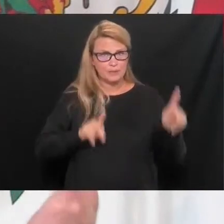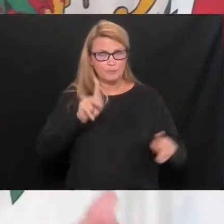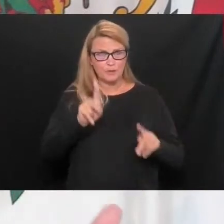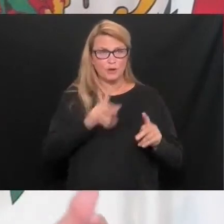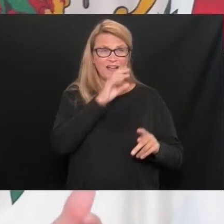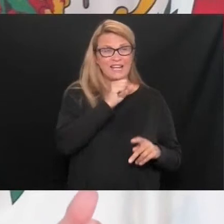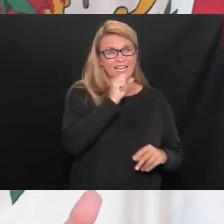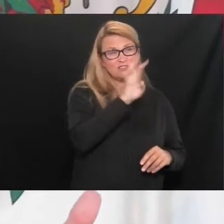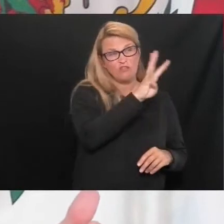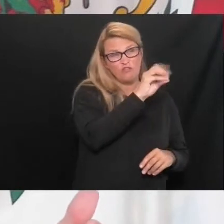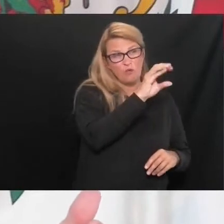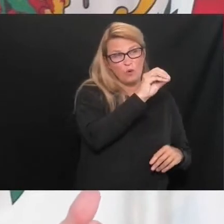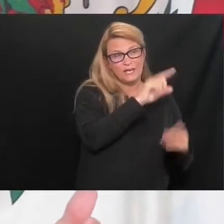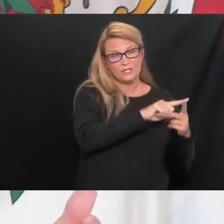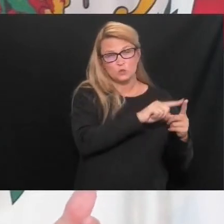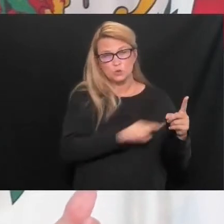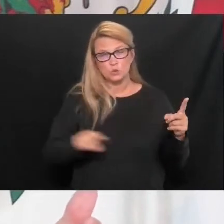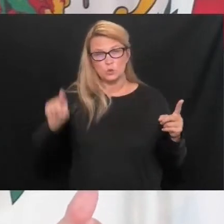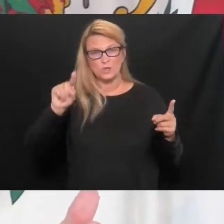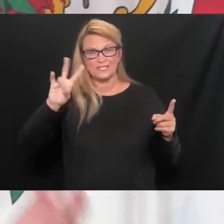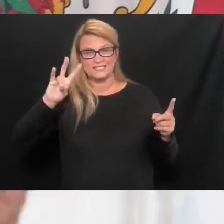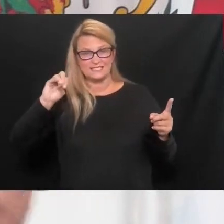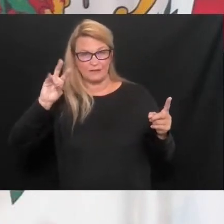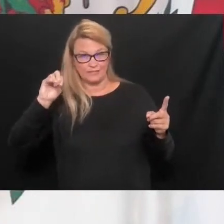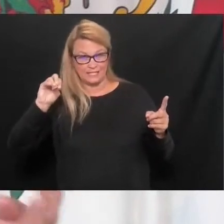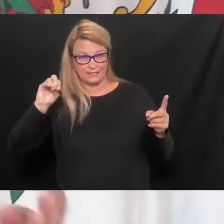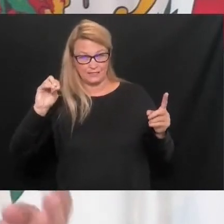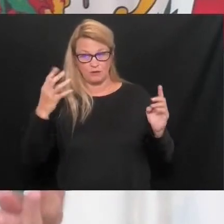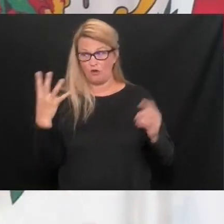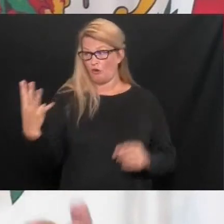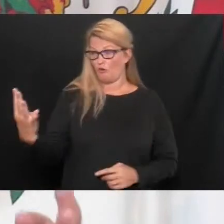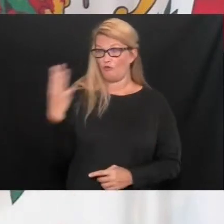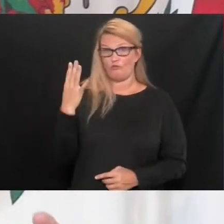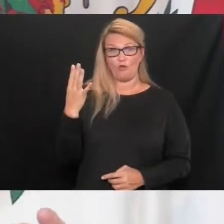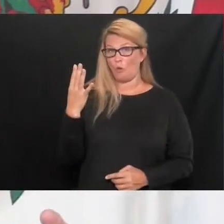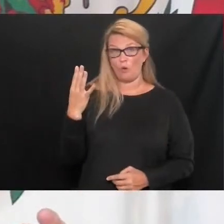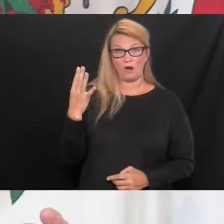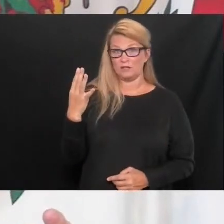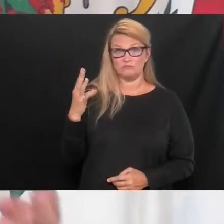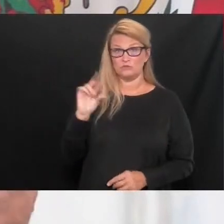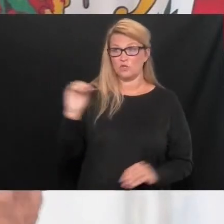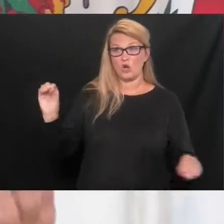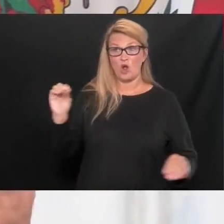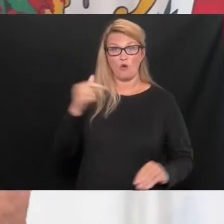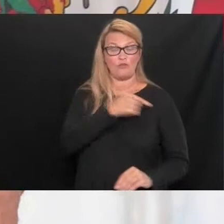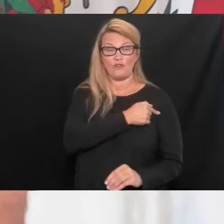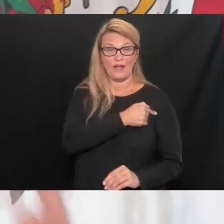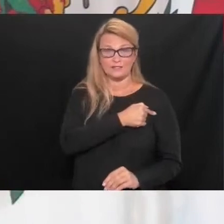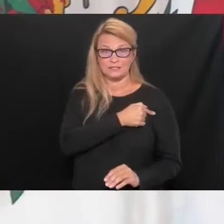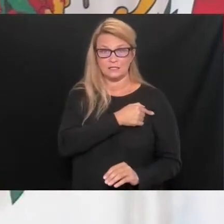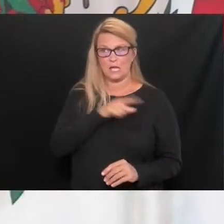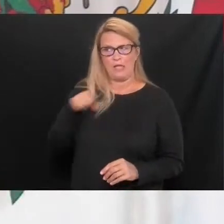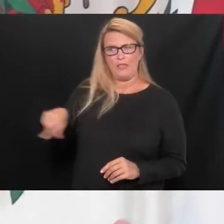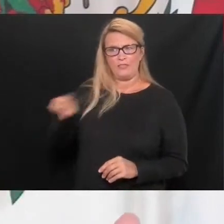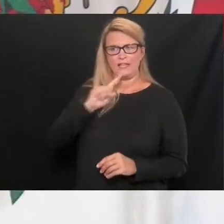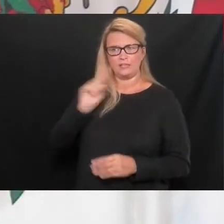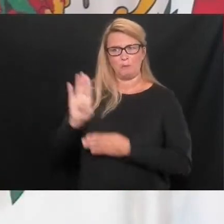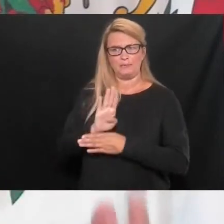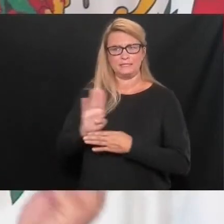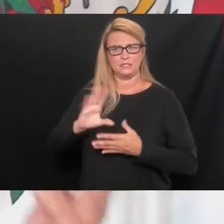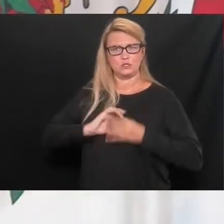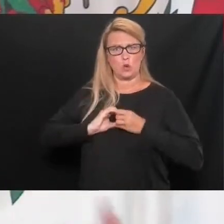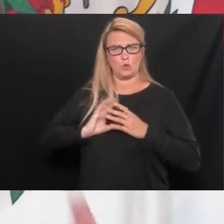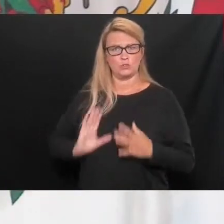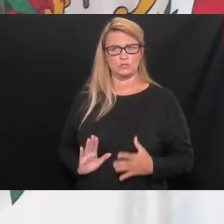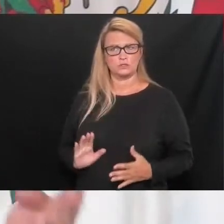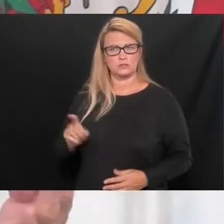to 70 years of age. 4 of them hadn't been vaccinated and these were business owners.